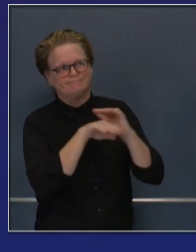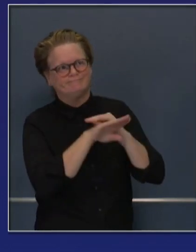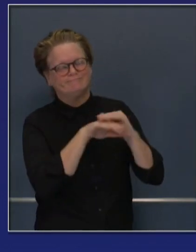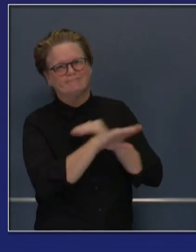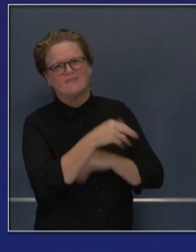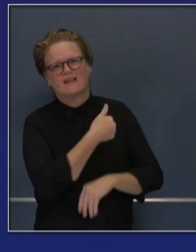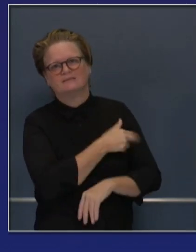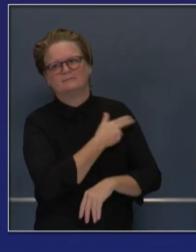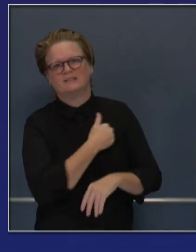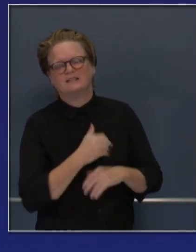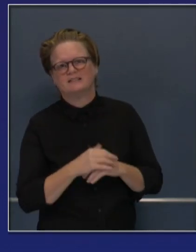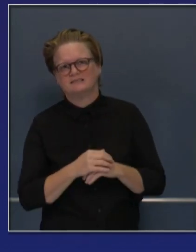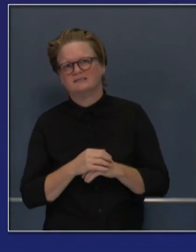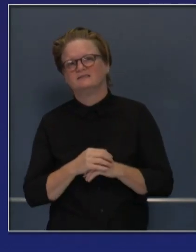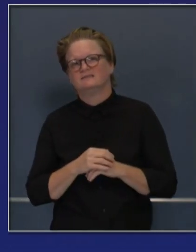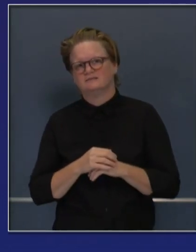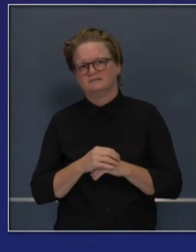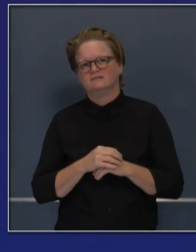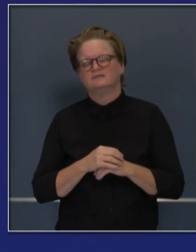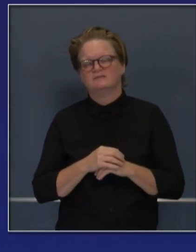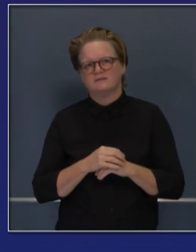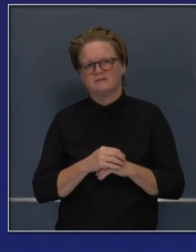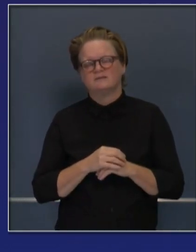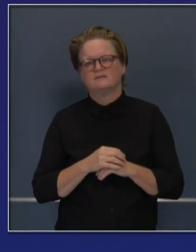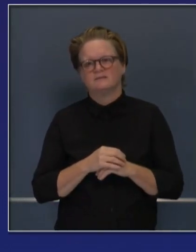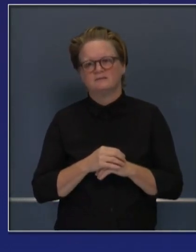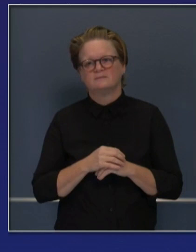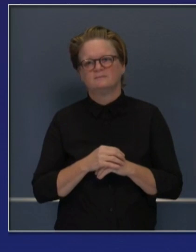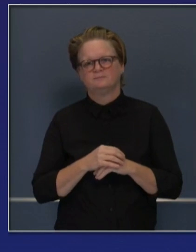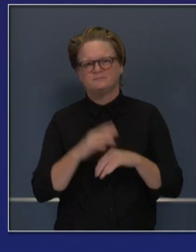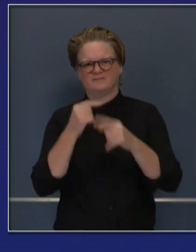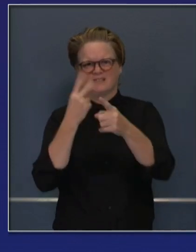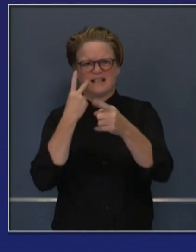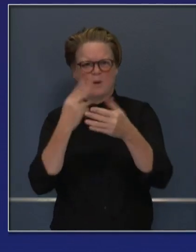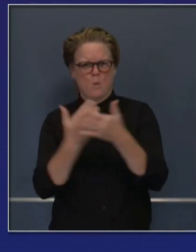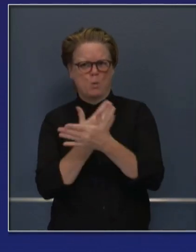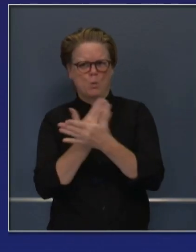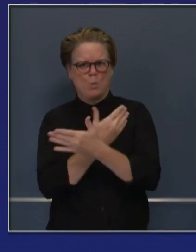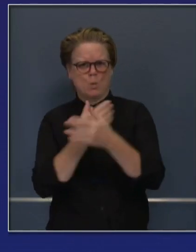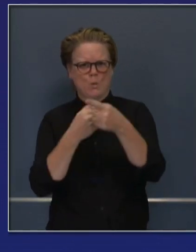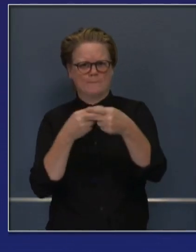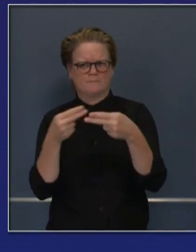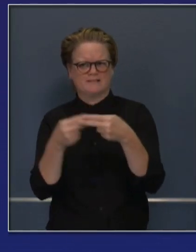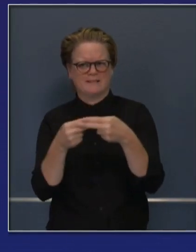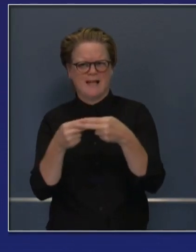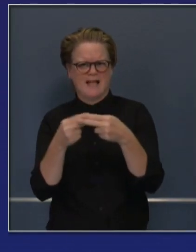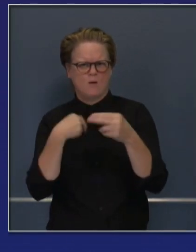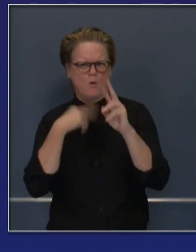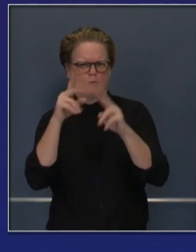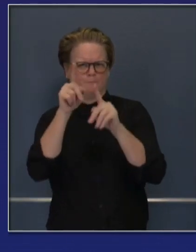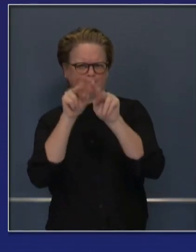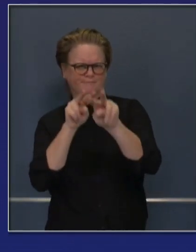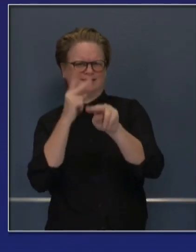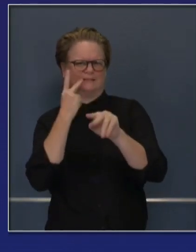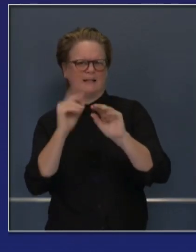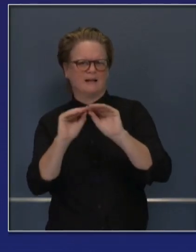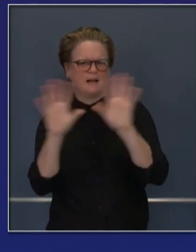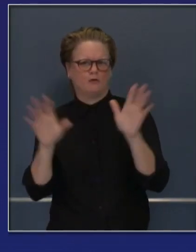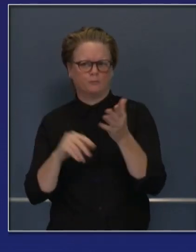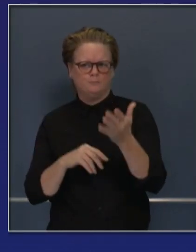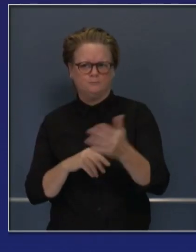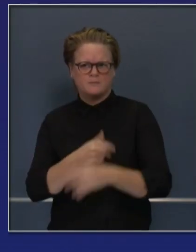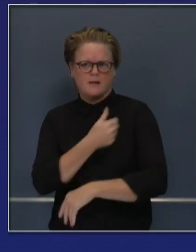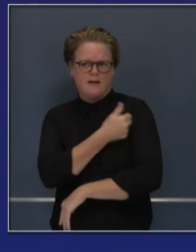in hospitalizations, though I want to put that in a bracket. Before I go to ICUs, take a look at our total